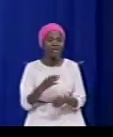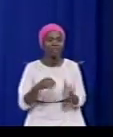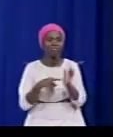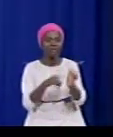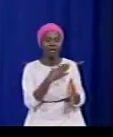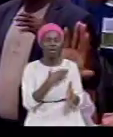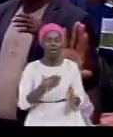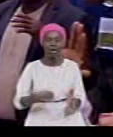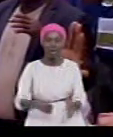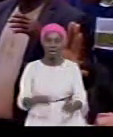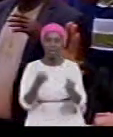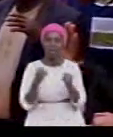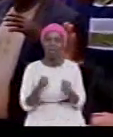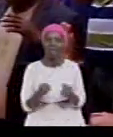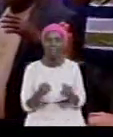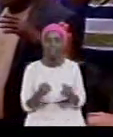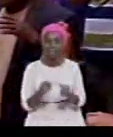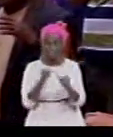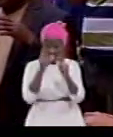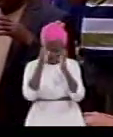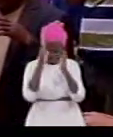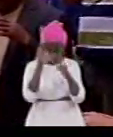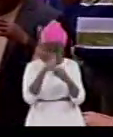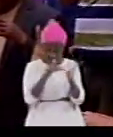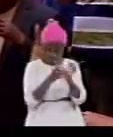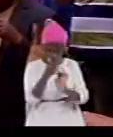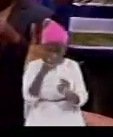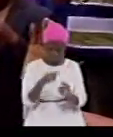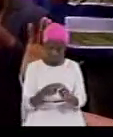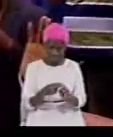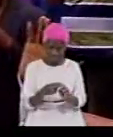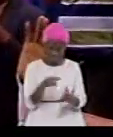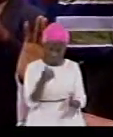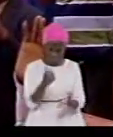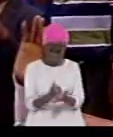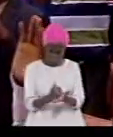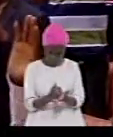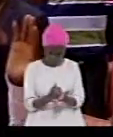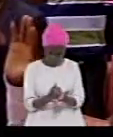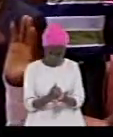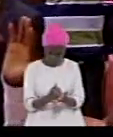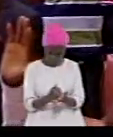and manifestation. Father, in Jesus' name.